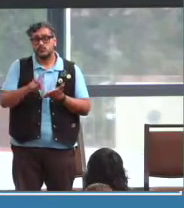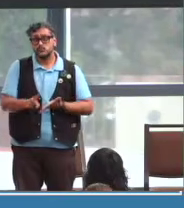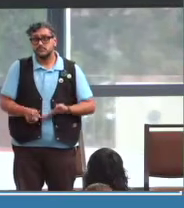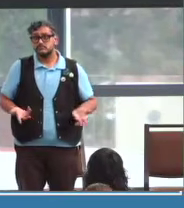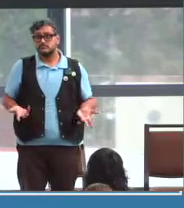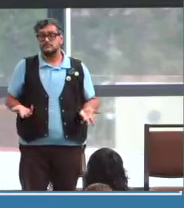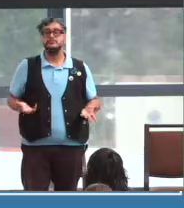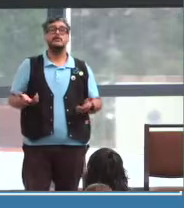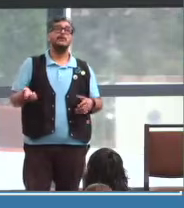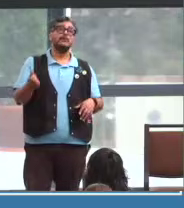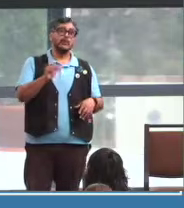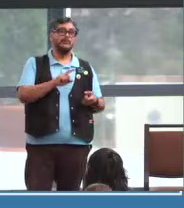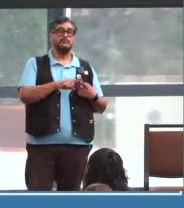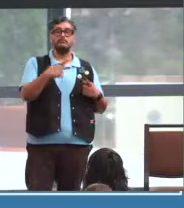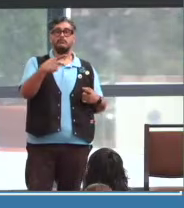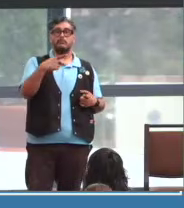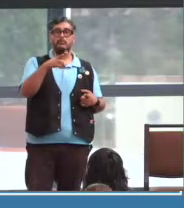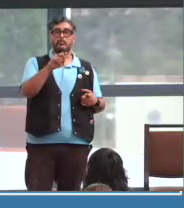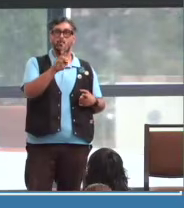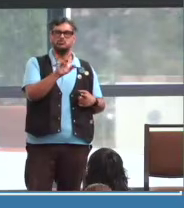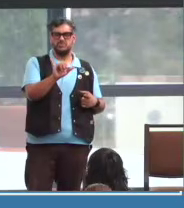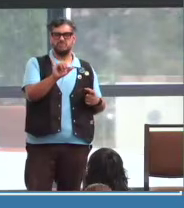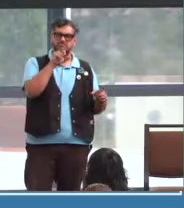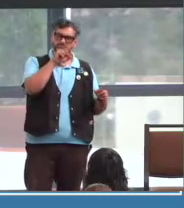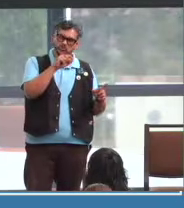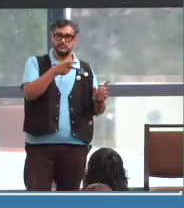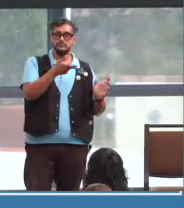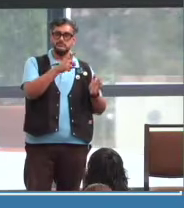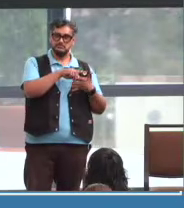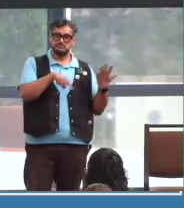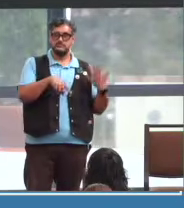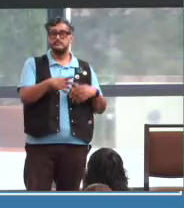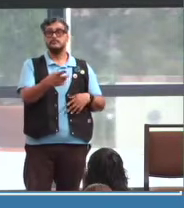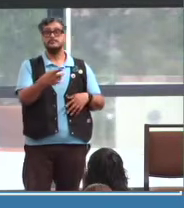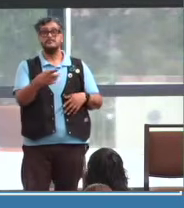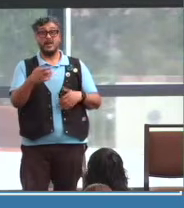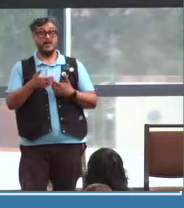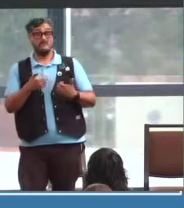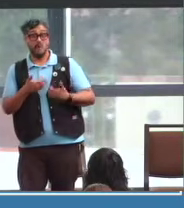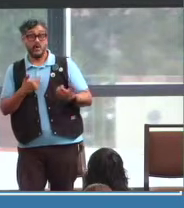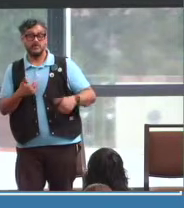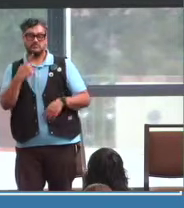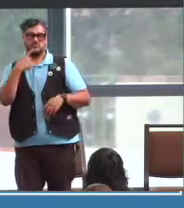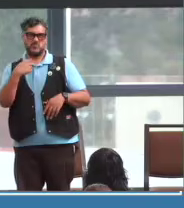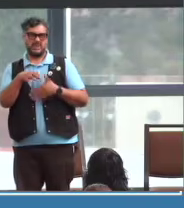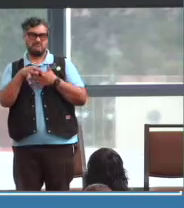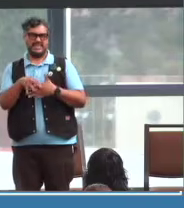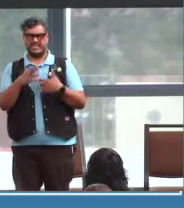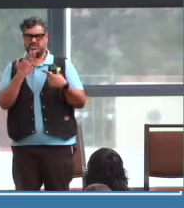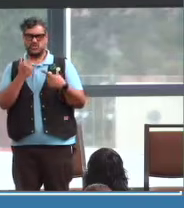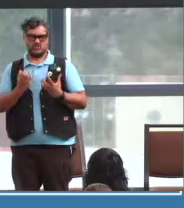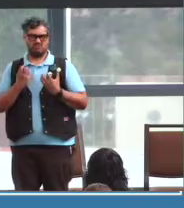would be poultry, eggs, and dairy. And then things to minimize would be red meat and sugary foods,